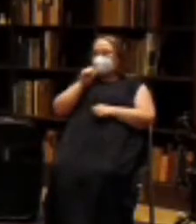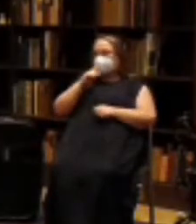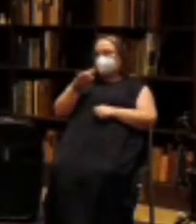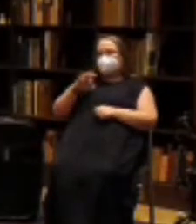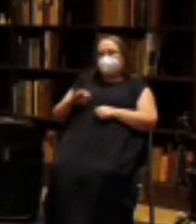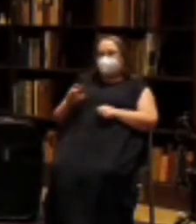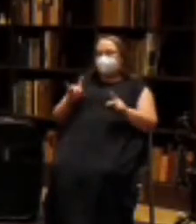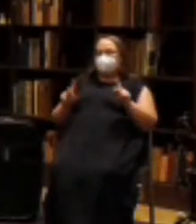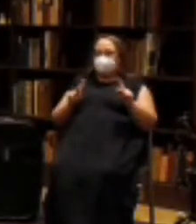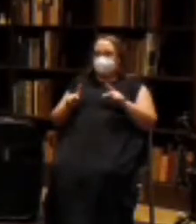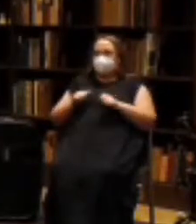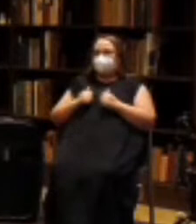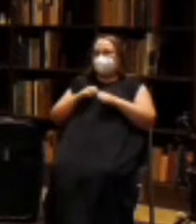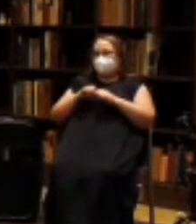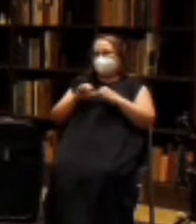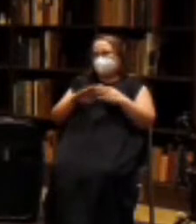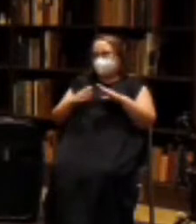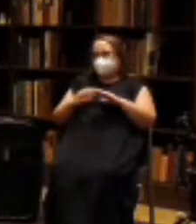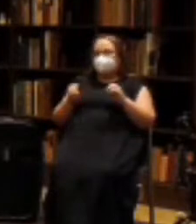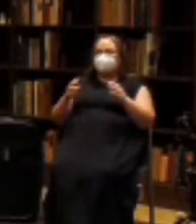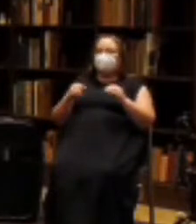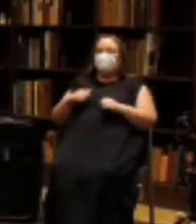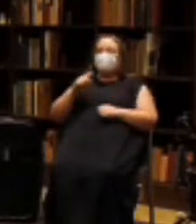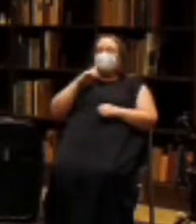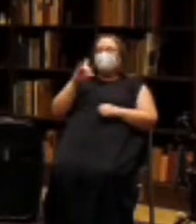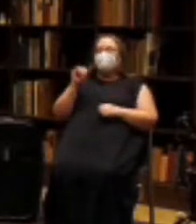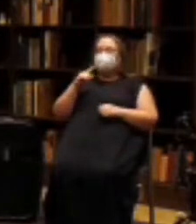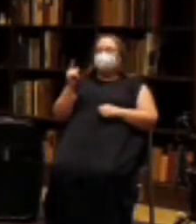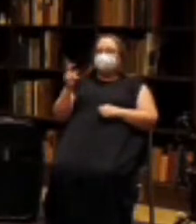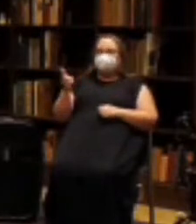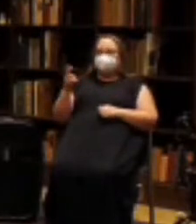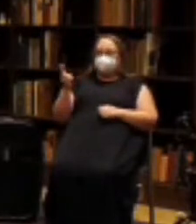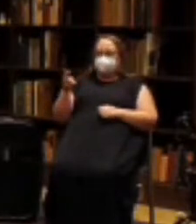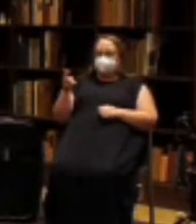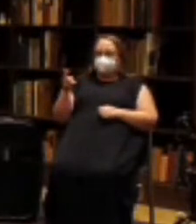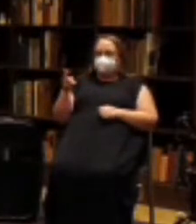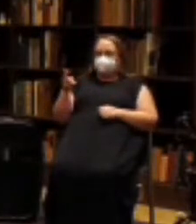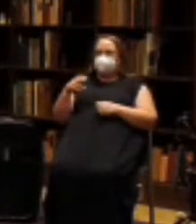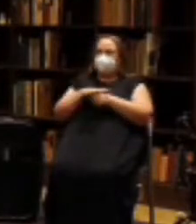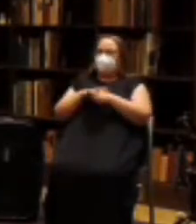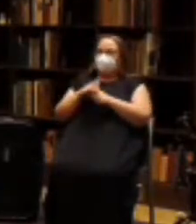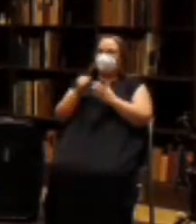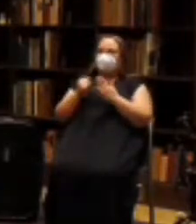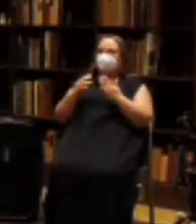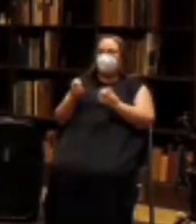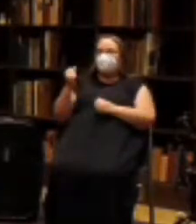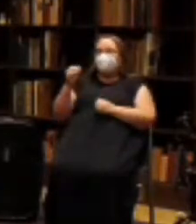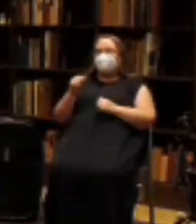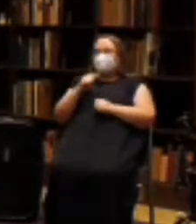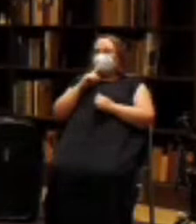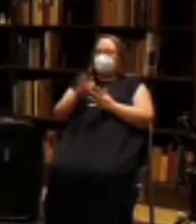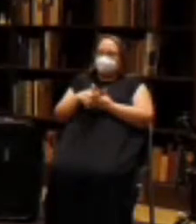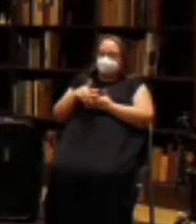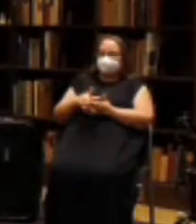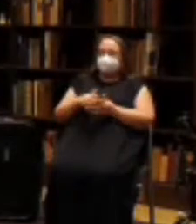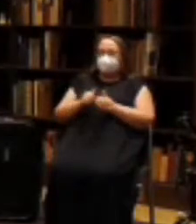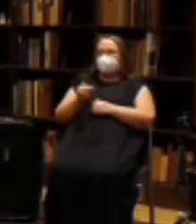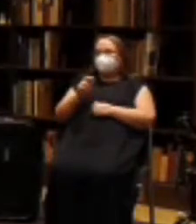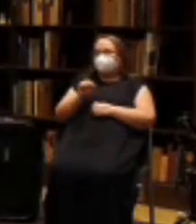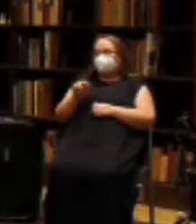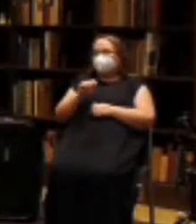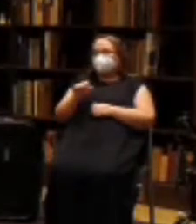the people who live in that city. So I think that this history of local artist activists who are embedded in the